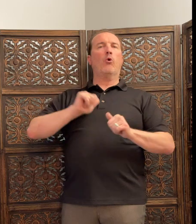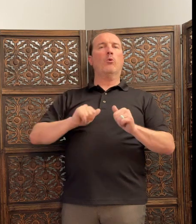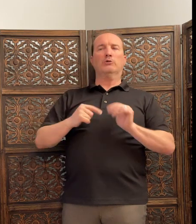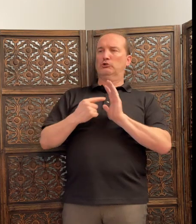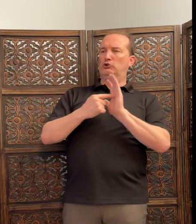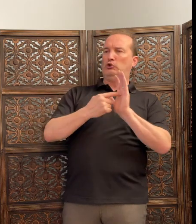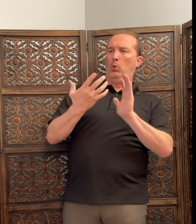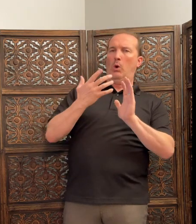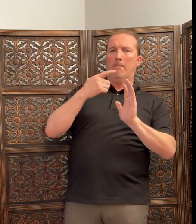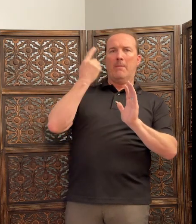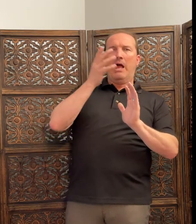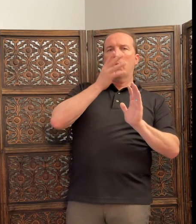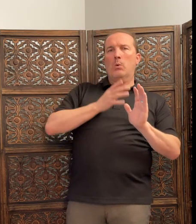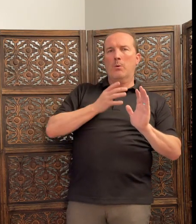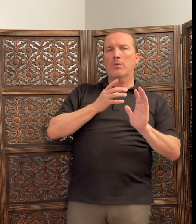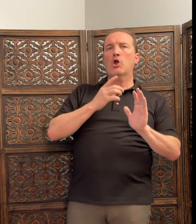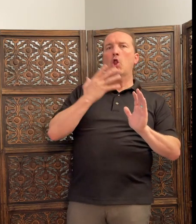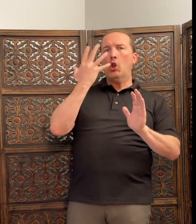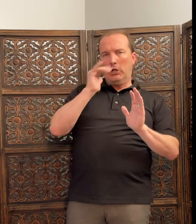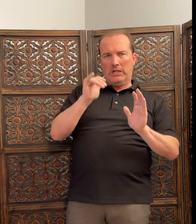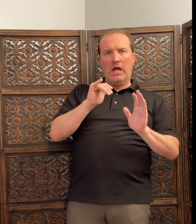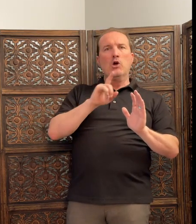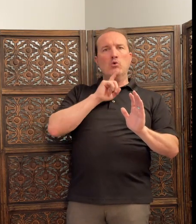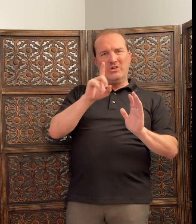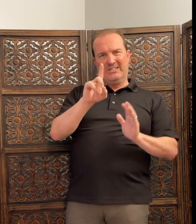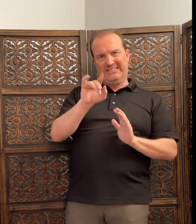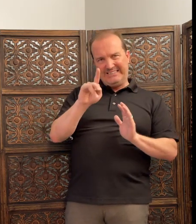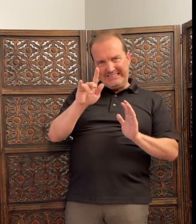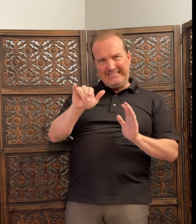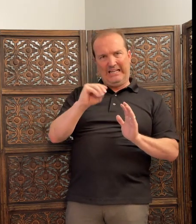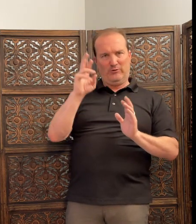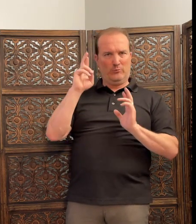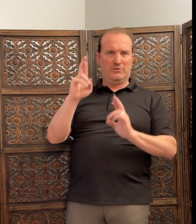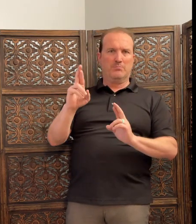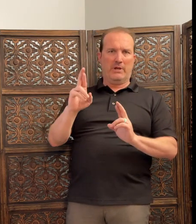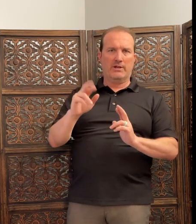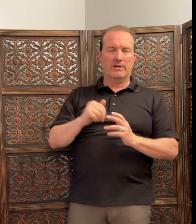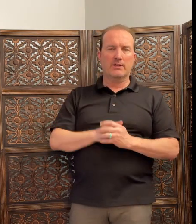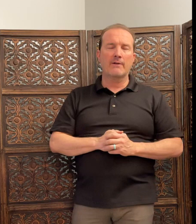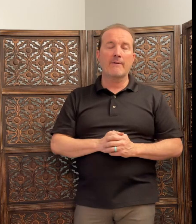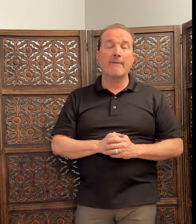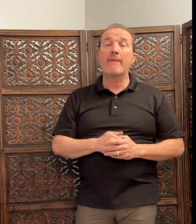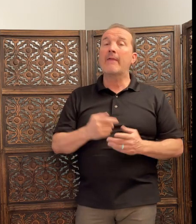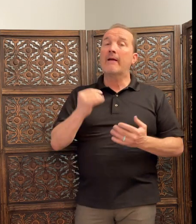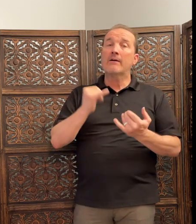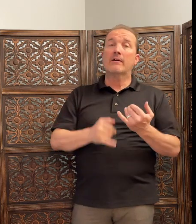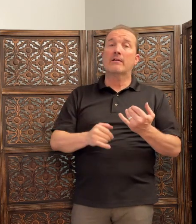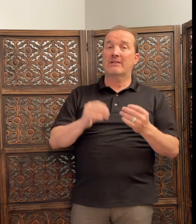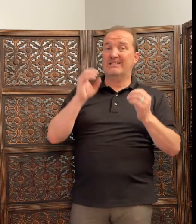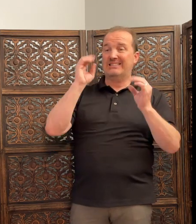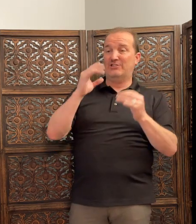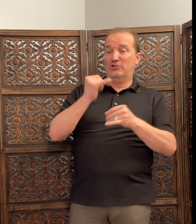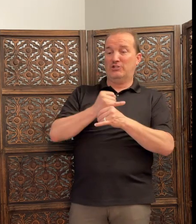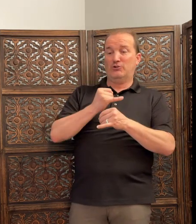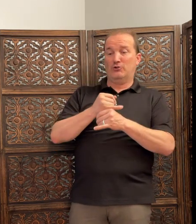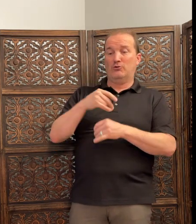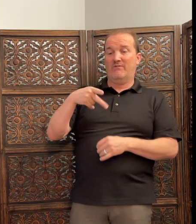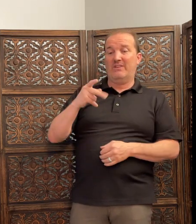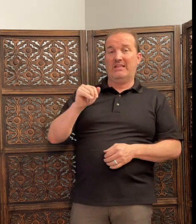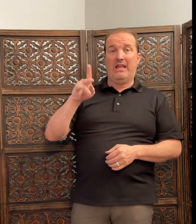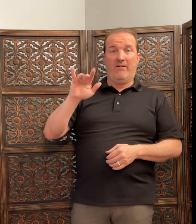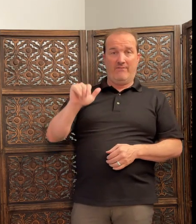performance to present an image of Black women who embody dignity and respect. And finally, the Teachers Institute